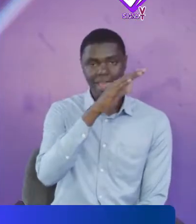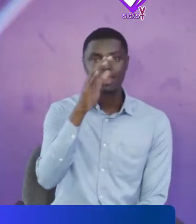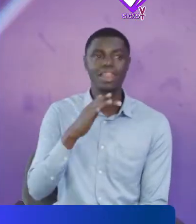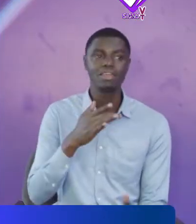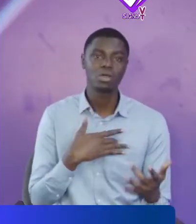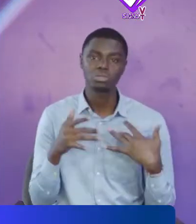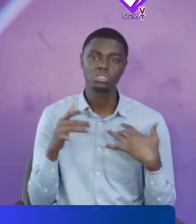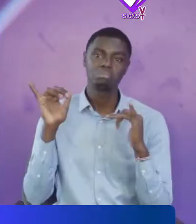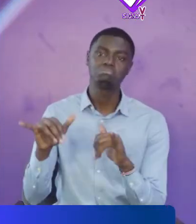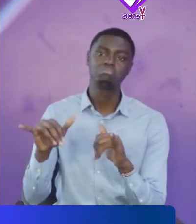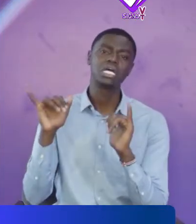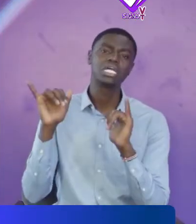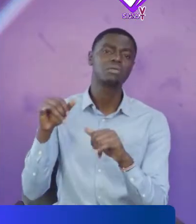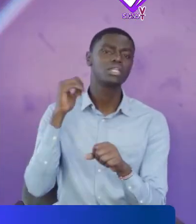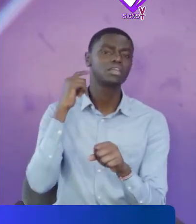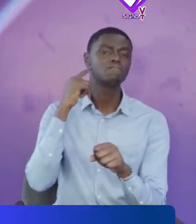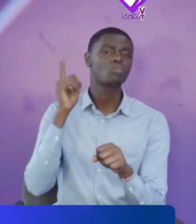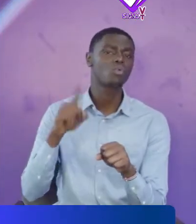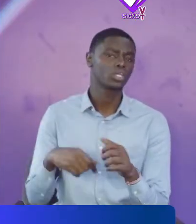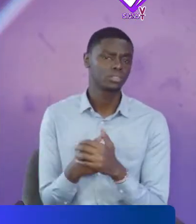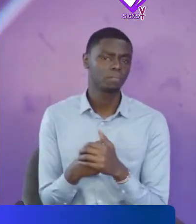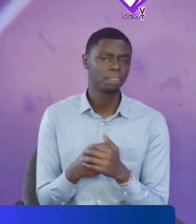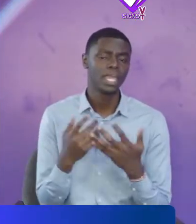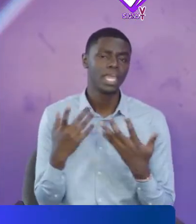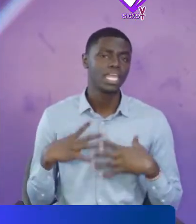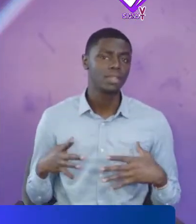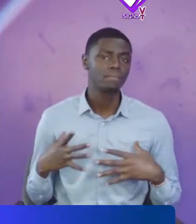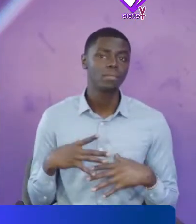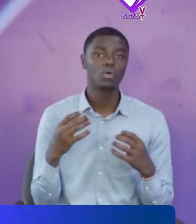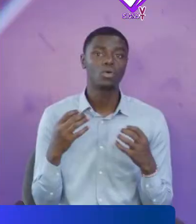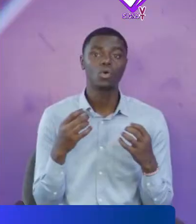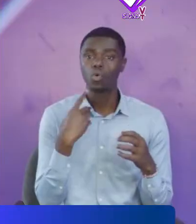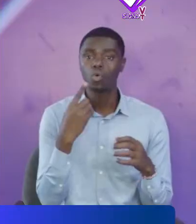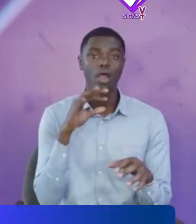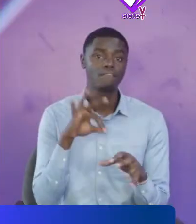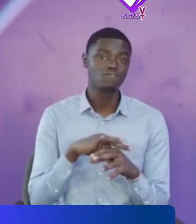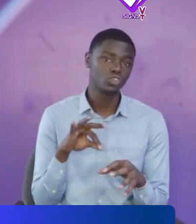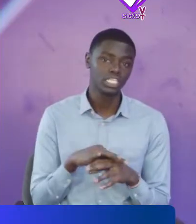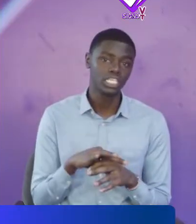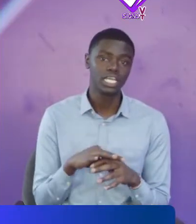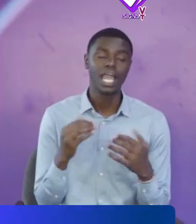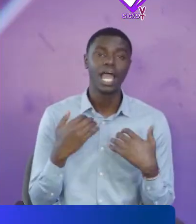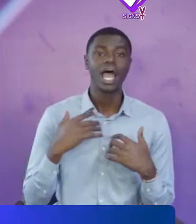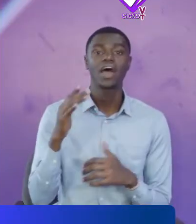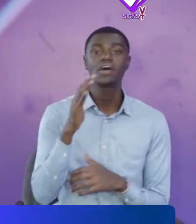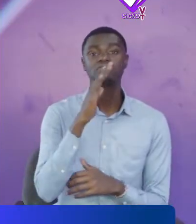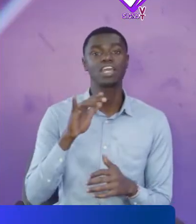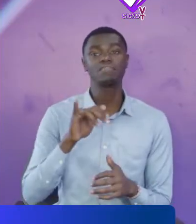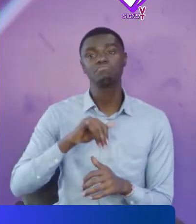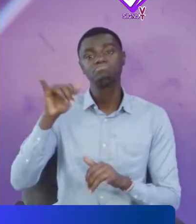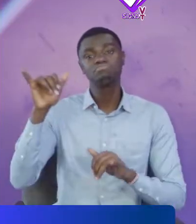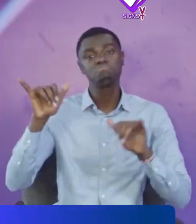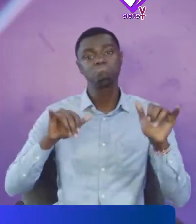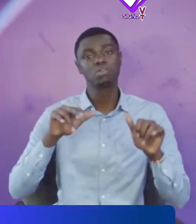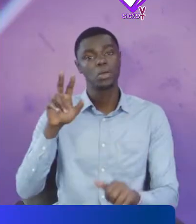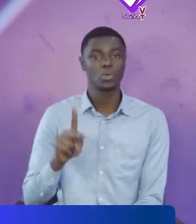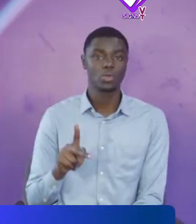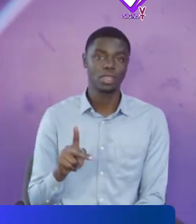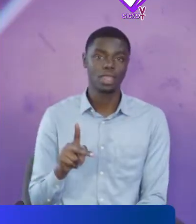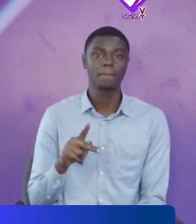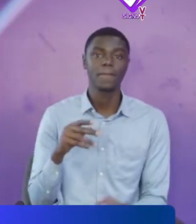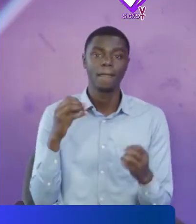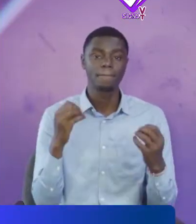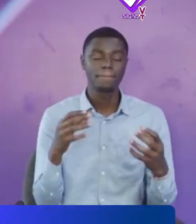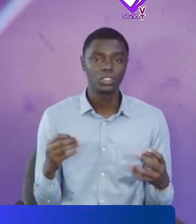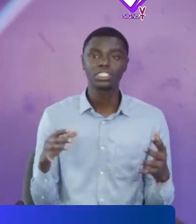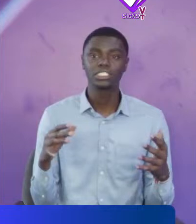remaining, because remaining to do what? And remember, the majority of the people who are voting have never traveled outside UK. Majority, just